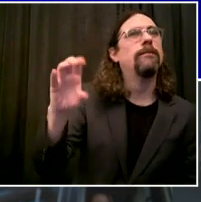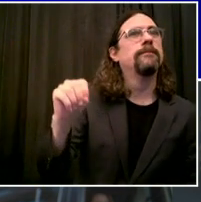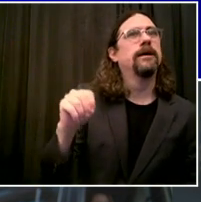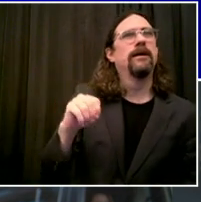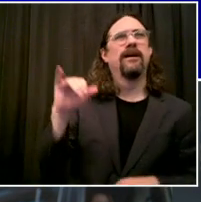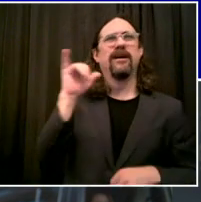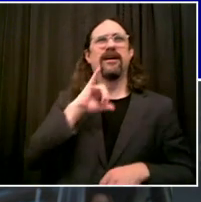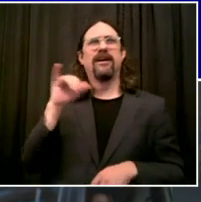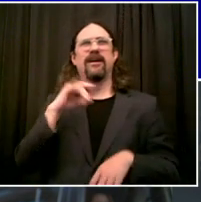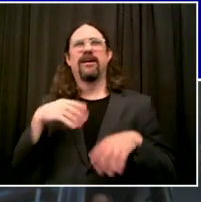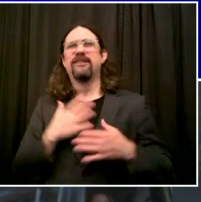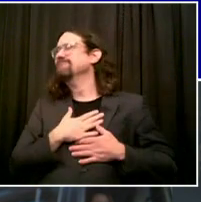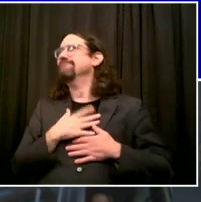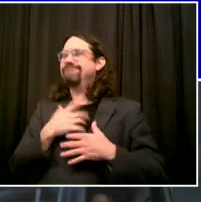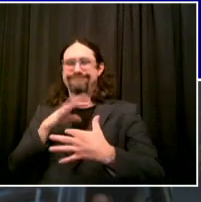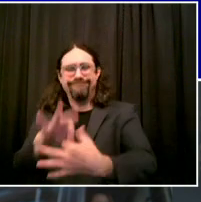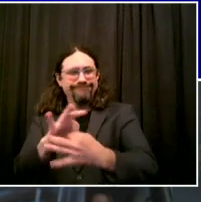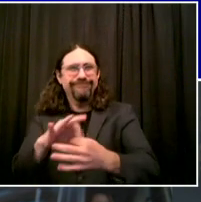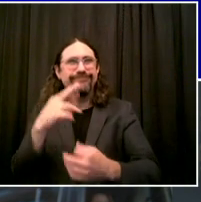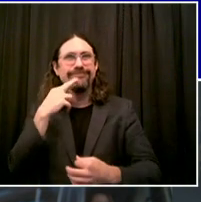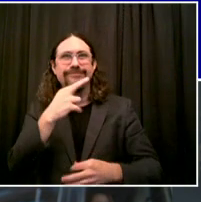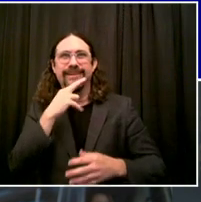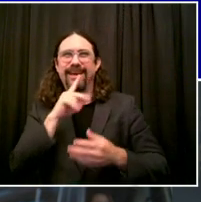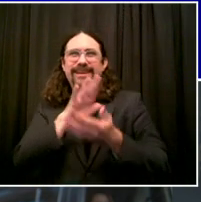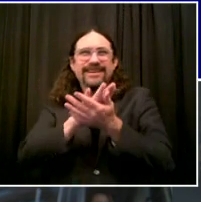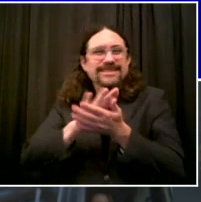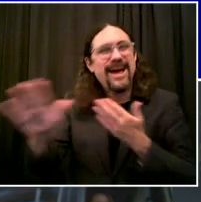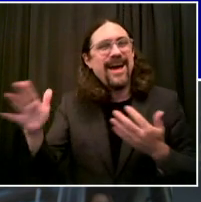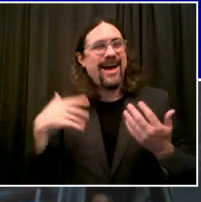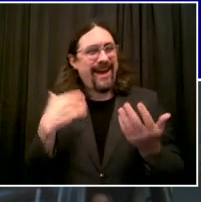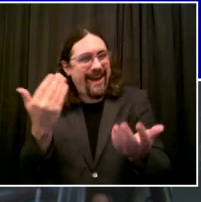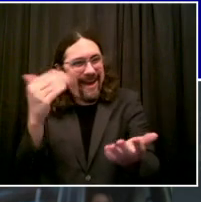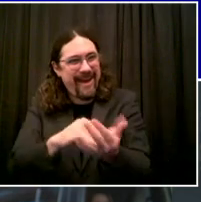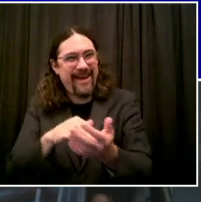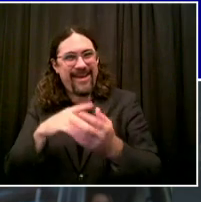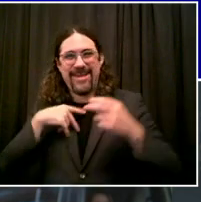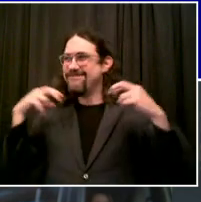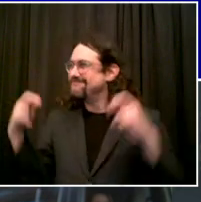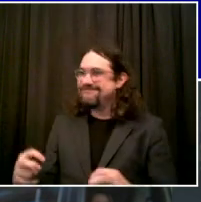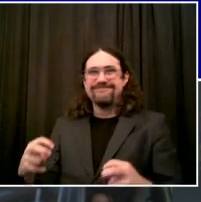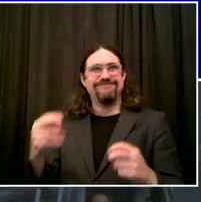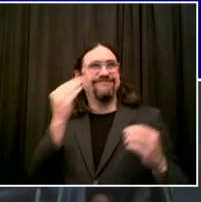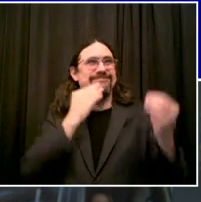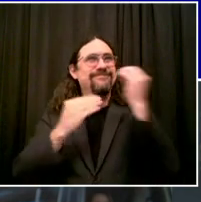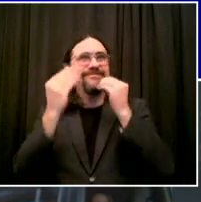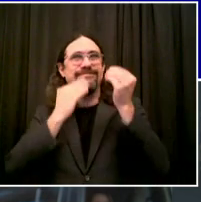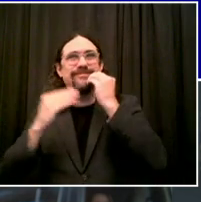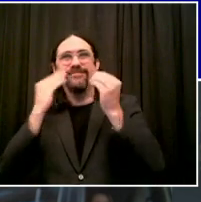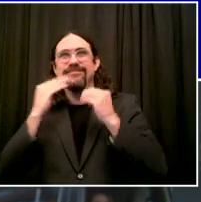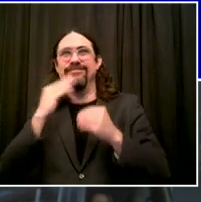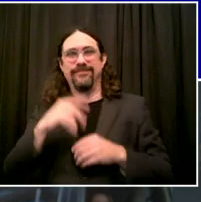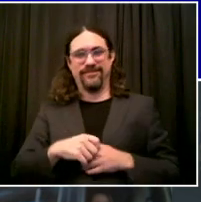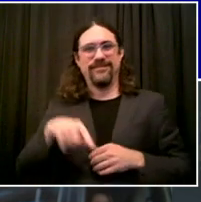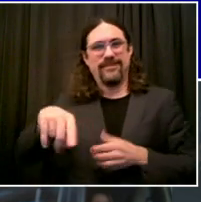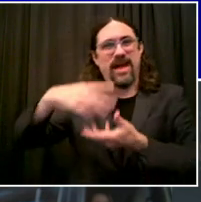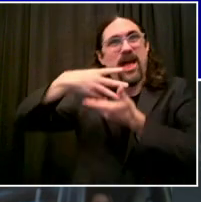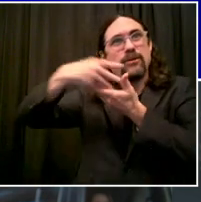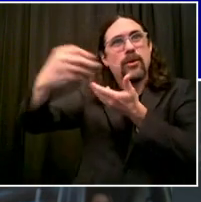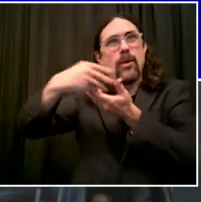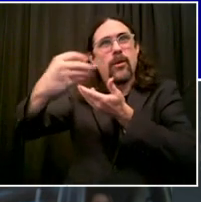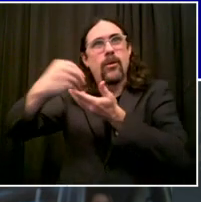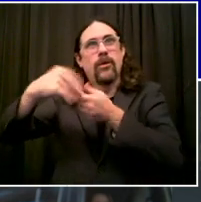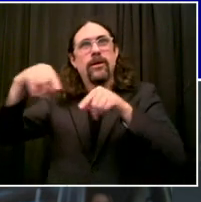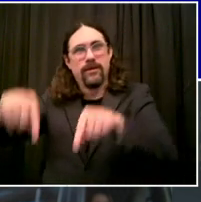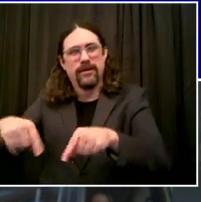restaurants, and a beautiful night and outdoor dining, an amazing experience. Thank you, Melba, and thank you to the whole team at Melba's. You were wonderful,